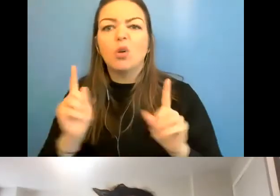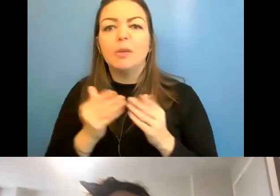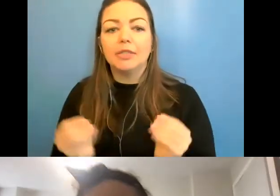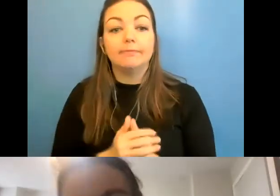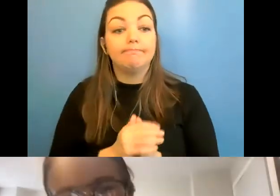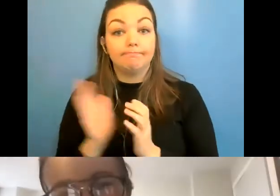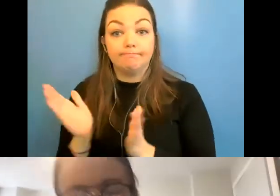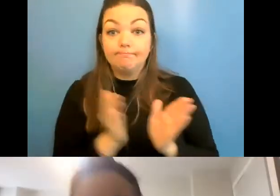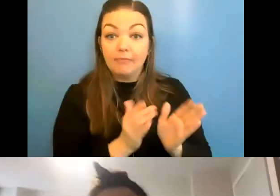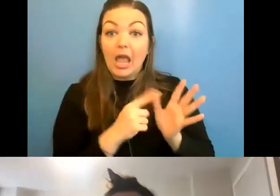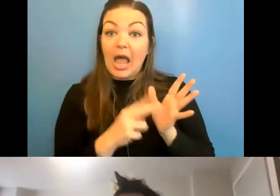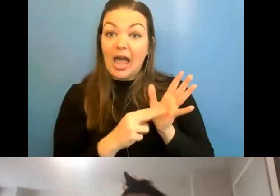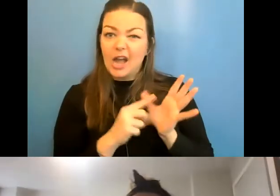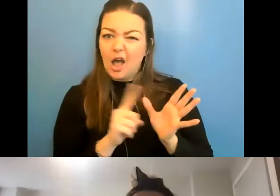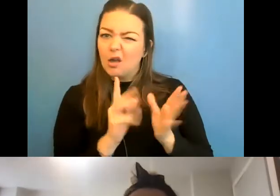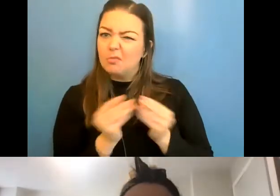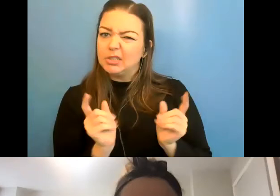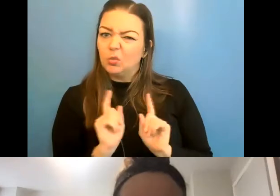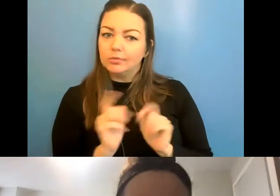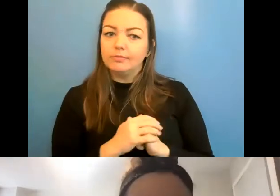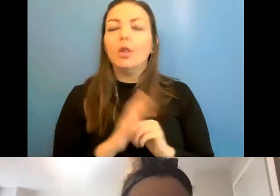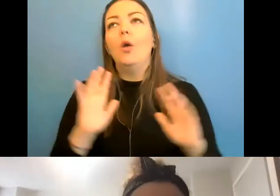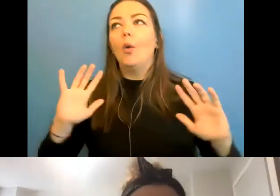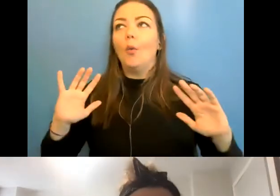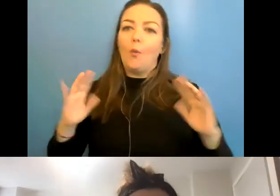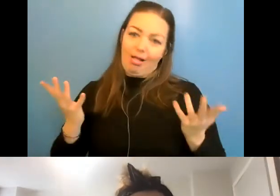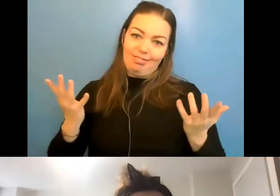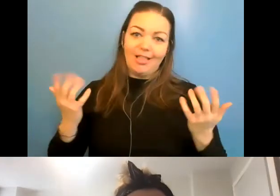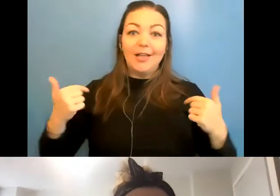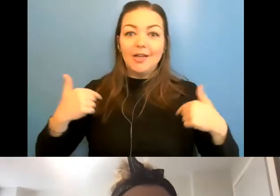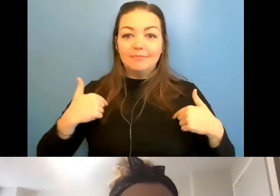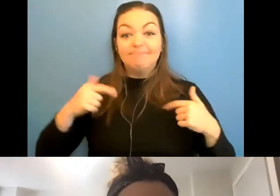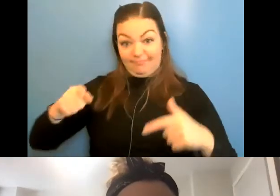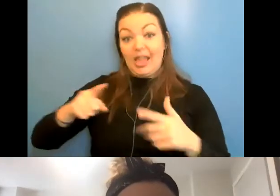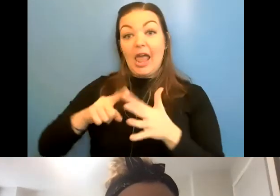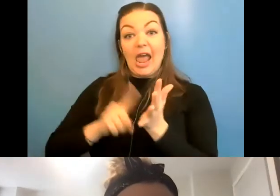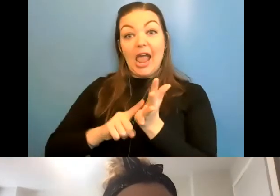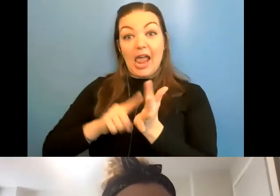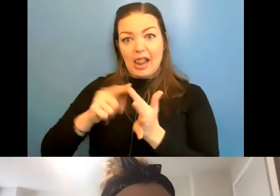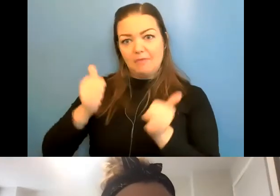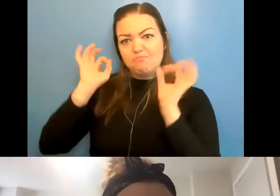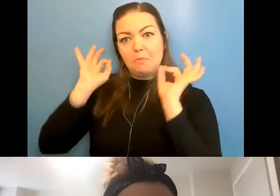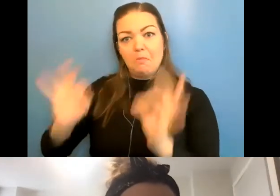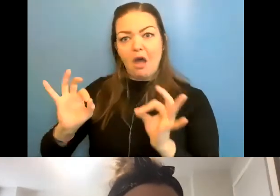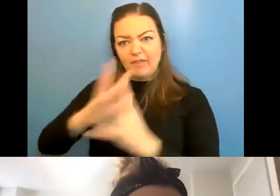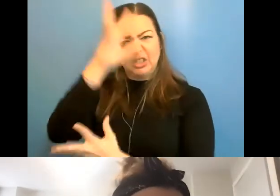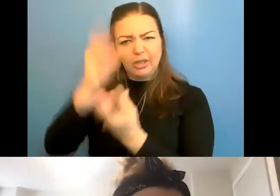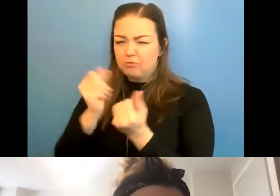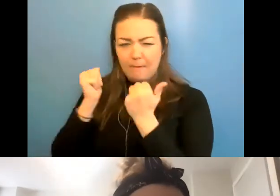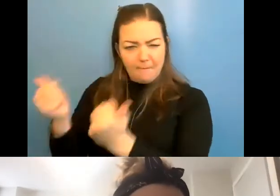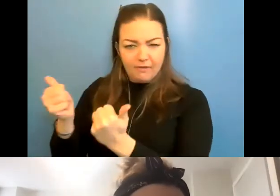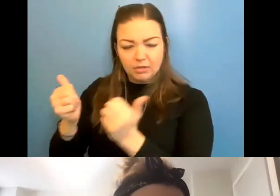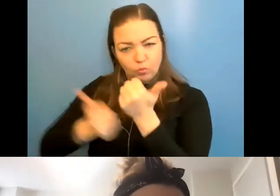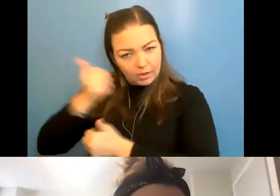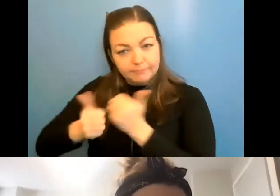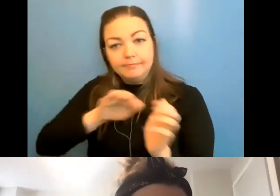perspective? Well, I suppose my mind goes really long term. Ellie summed it up really brilliantly there, but also to sort of